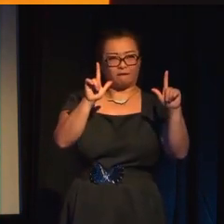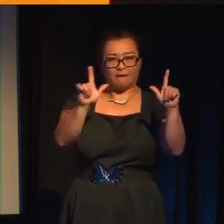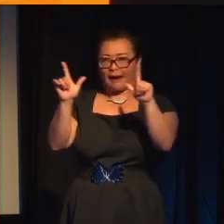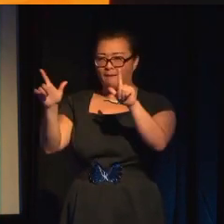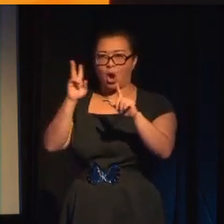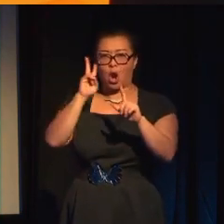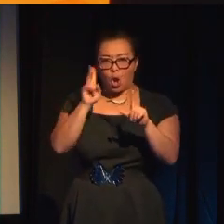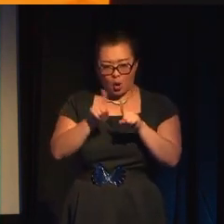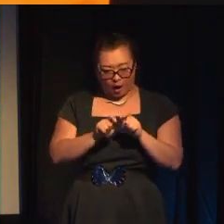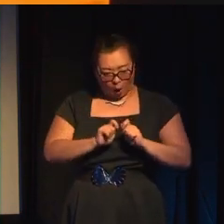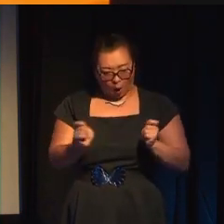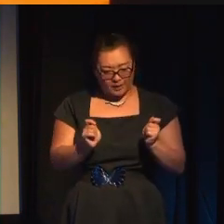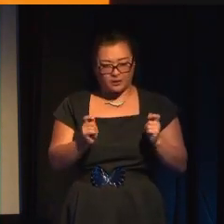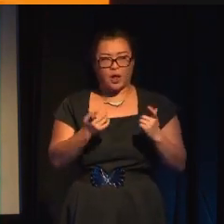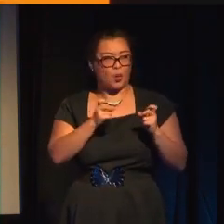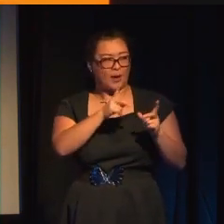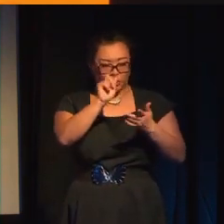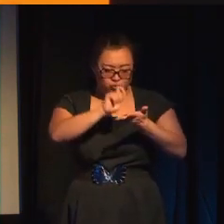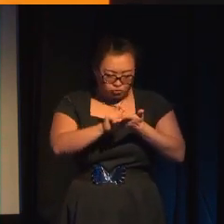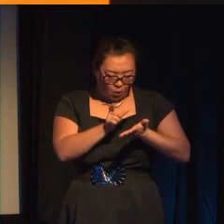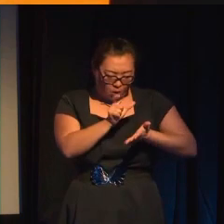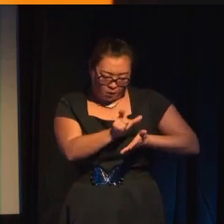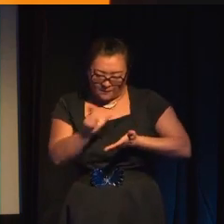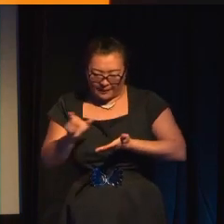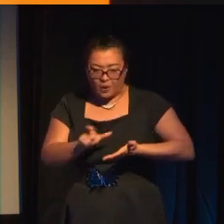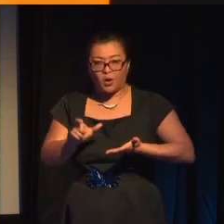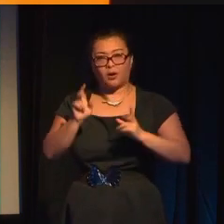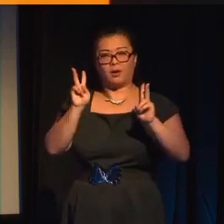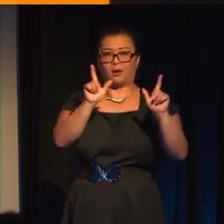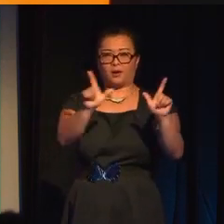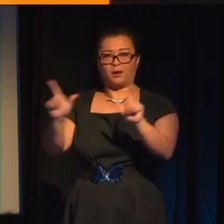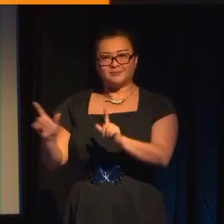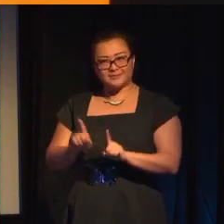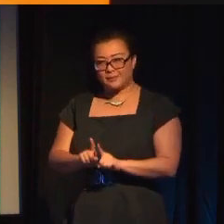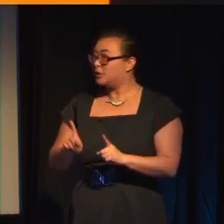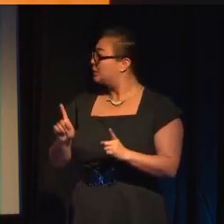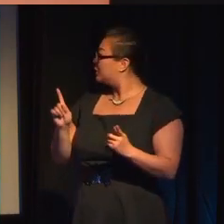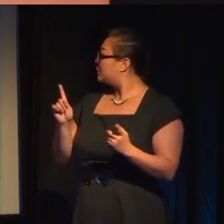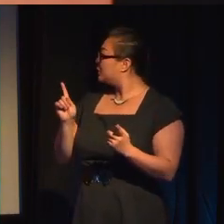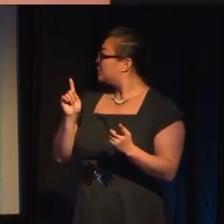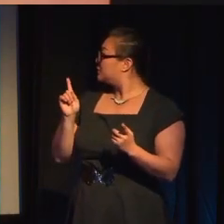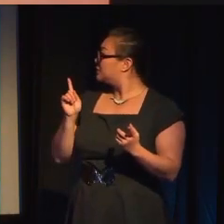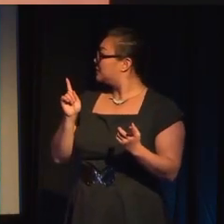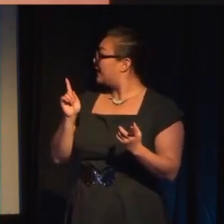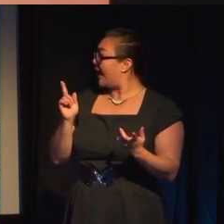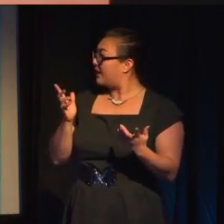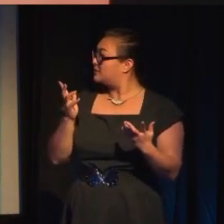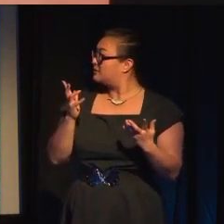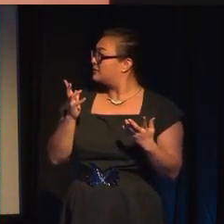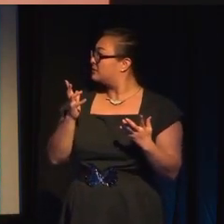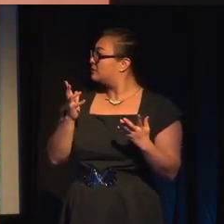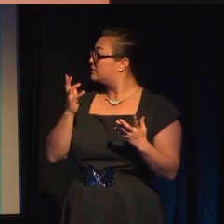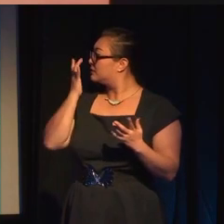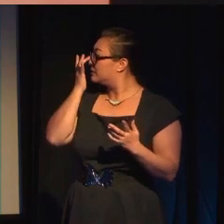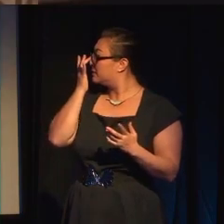have drawn it. And from an adventure perspective, this clear background means that the eye can scan the background to look